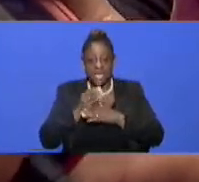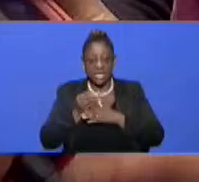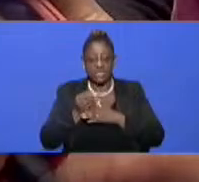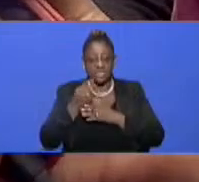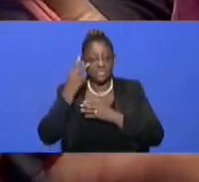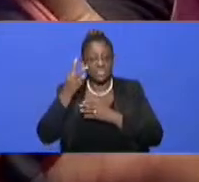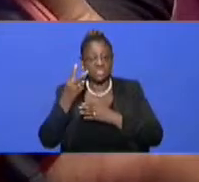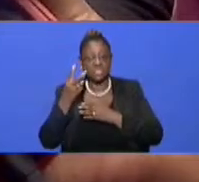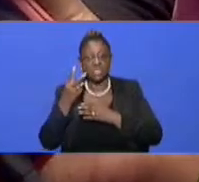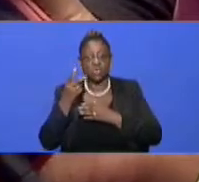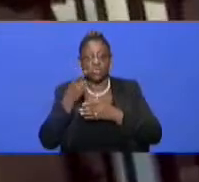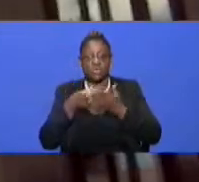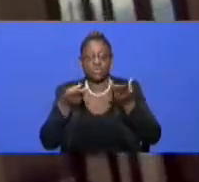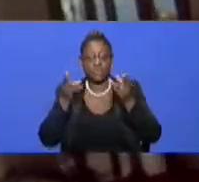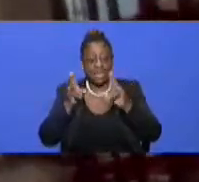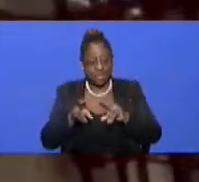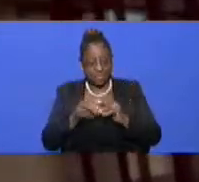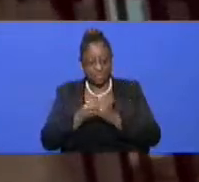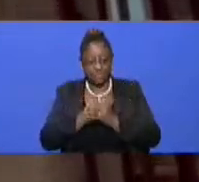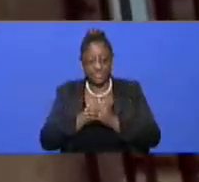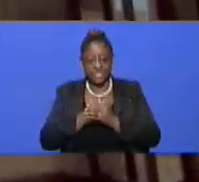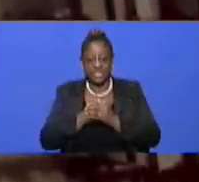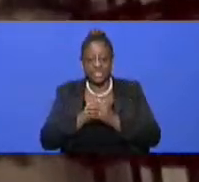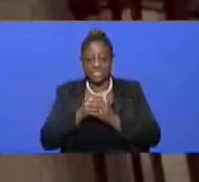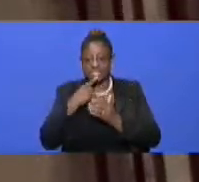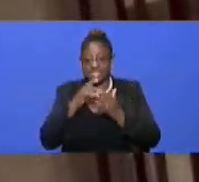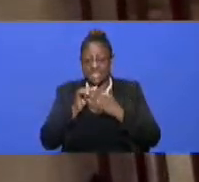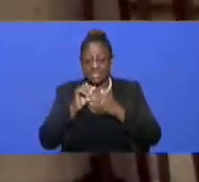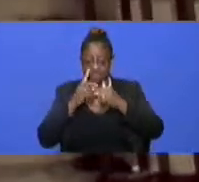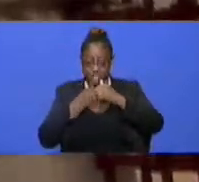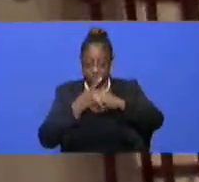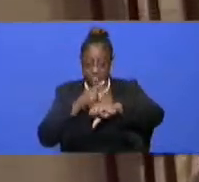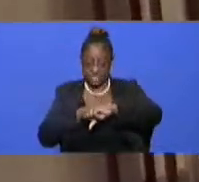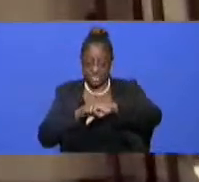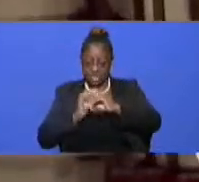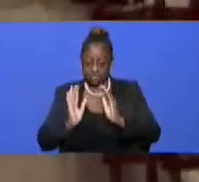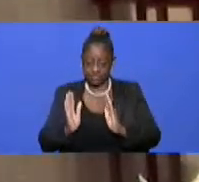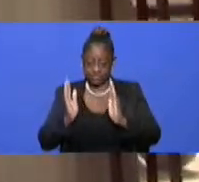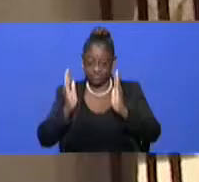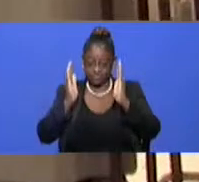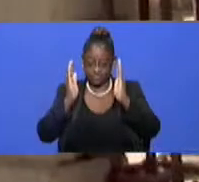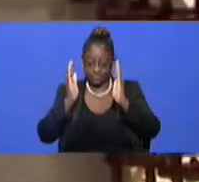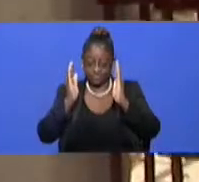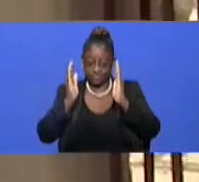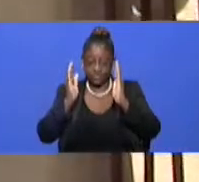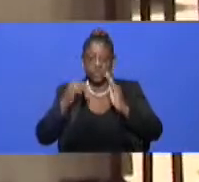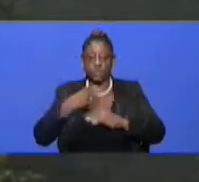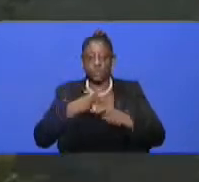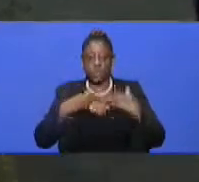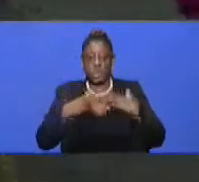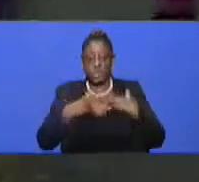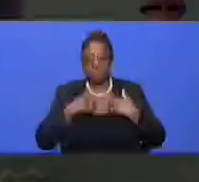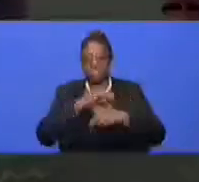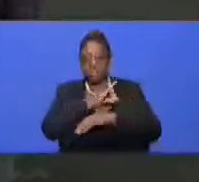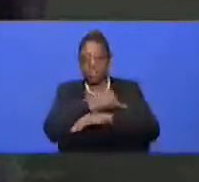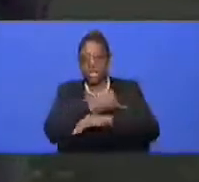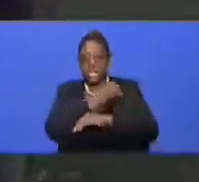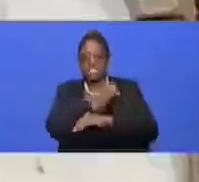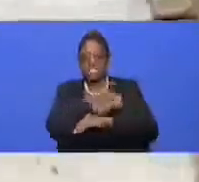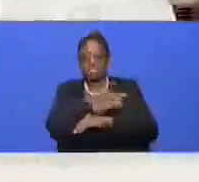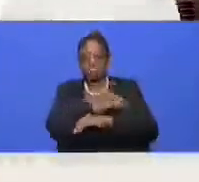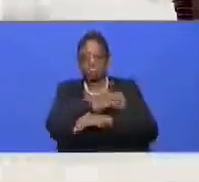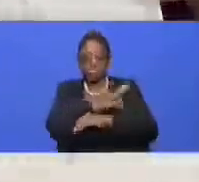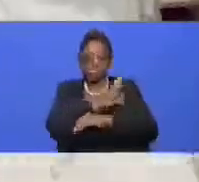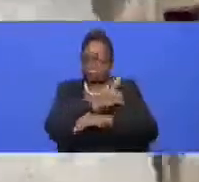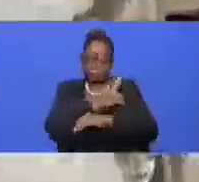building to the Nassau Village community. Now in the first phase of construction up to belt course, Member of Parliament for Nassau Village, Jamal Strawn,